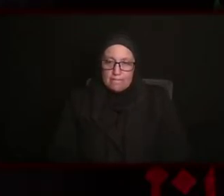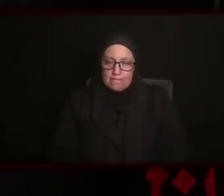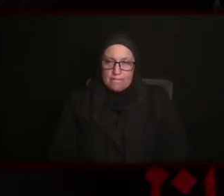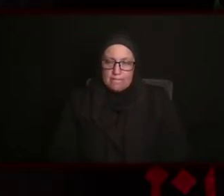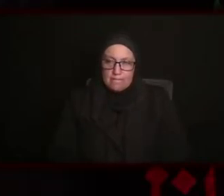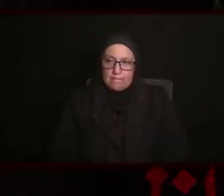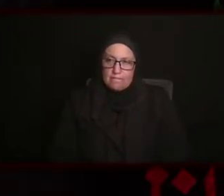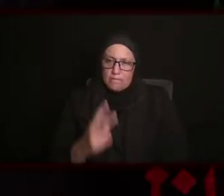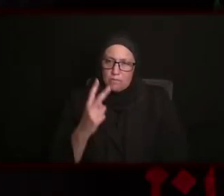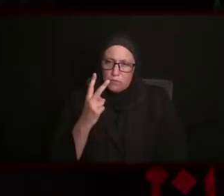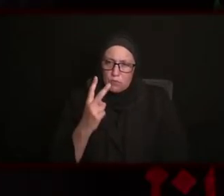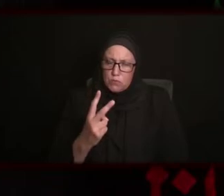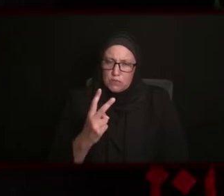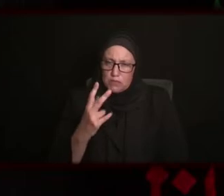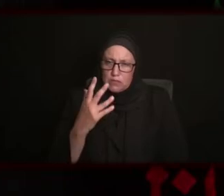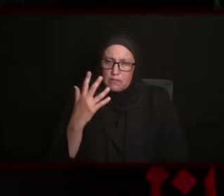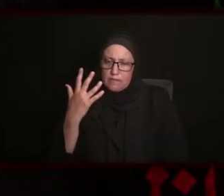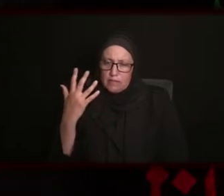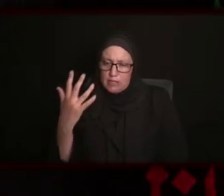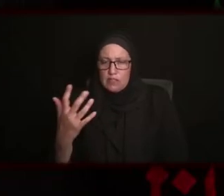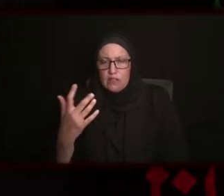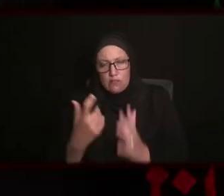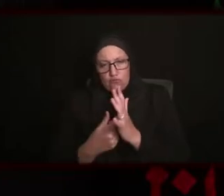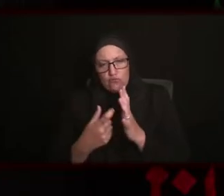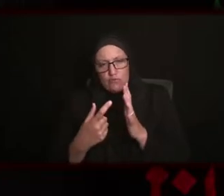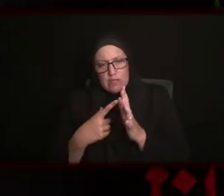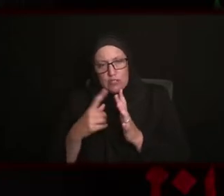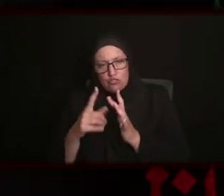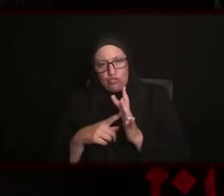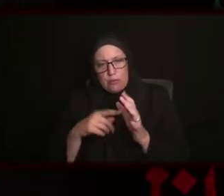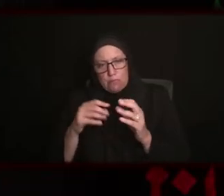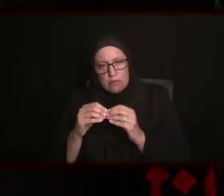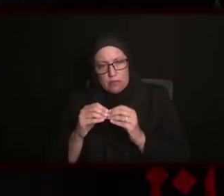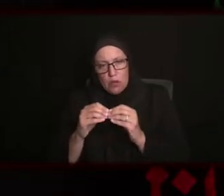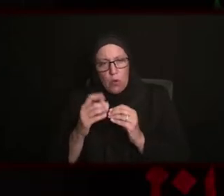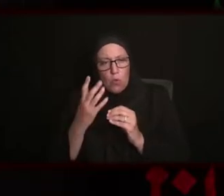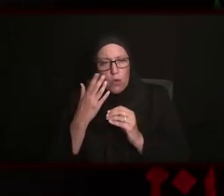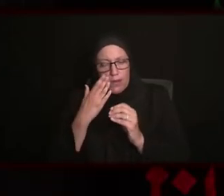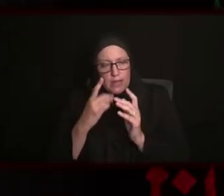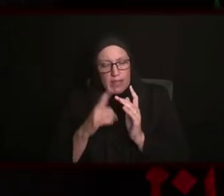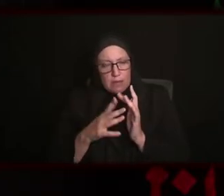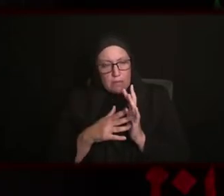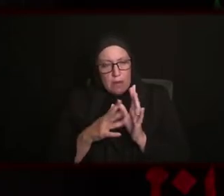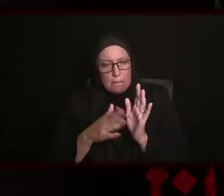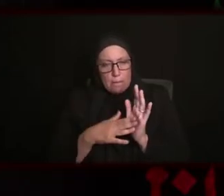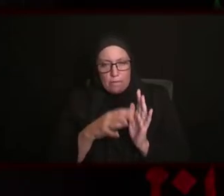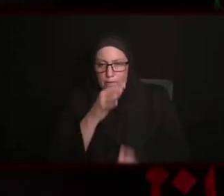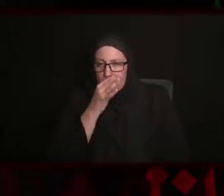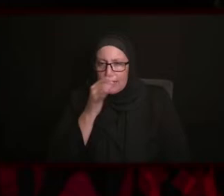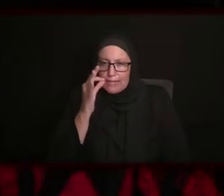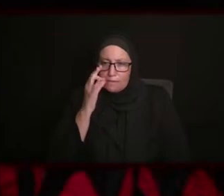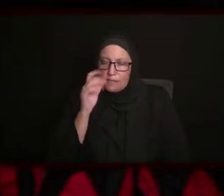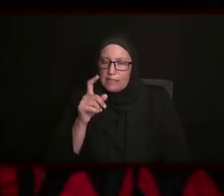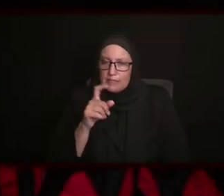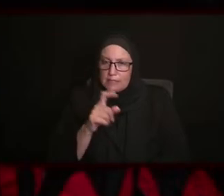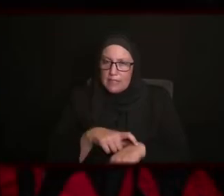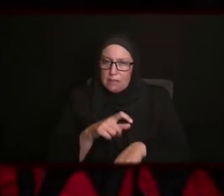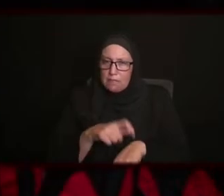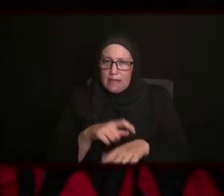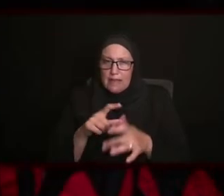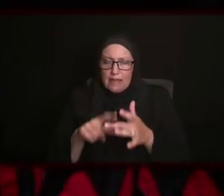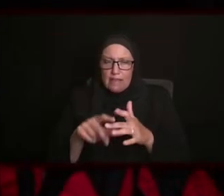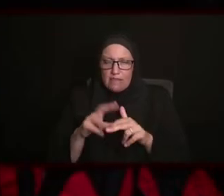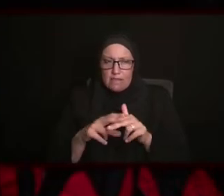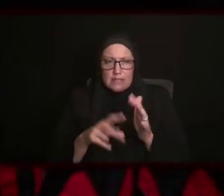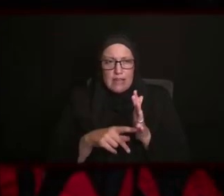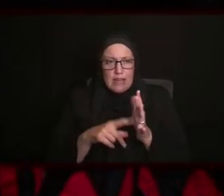of Rajab, as the Imam was fasting, it was the time of iftar. What do you break your fast with,